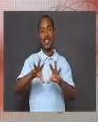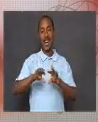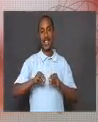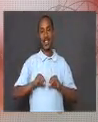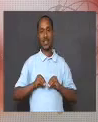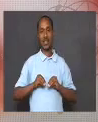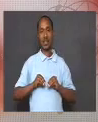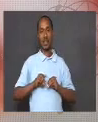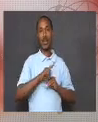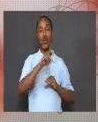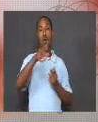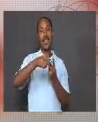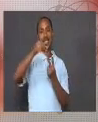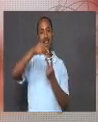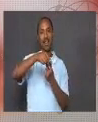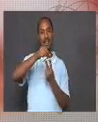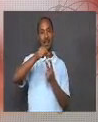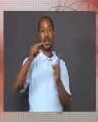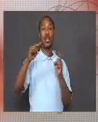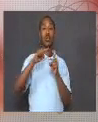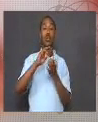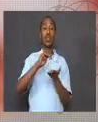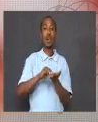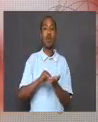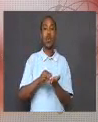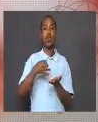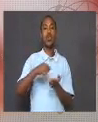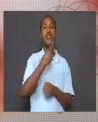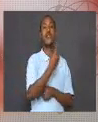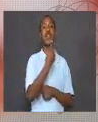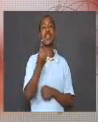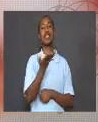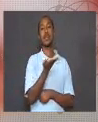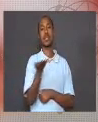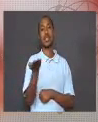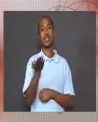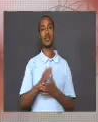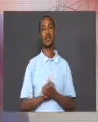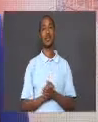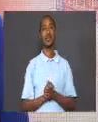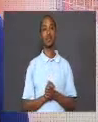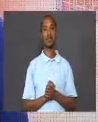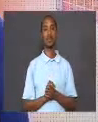attraction you assigned to the molecules of each substance.